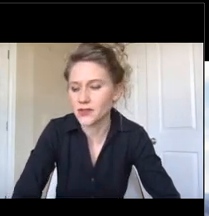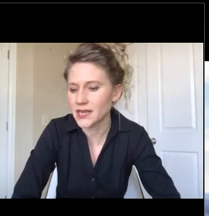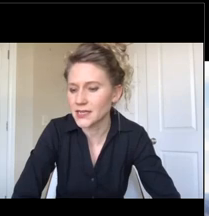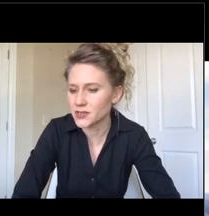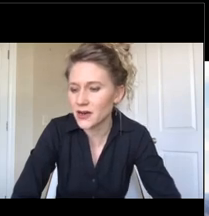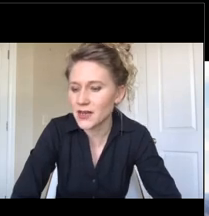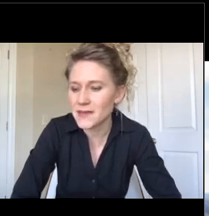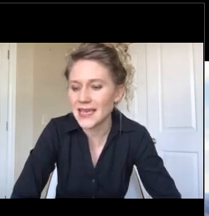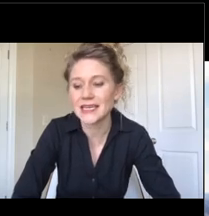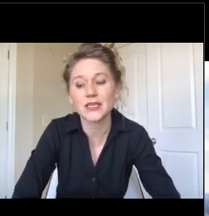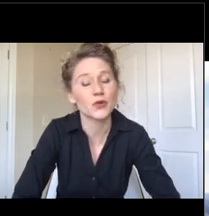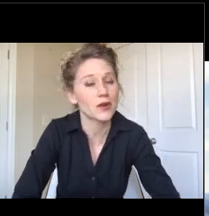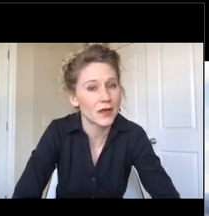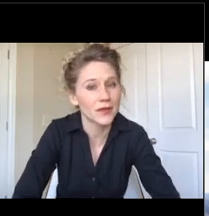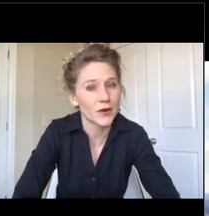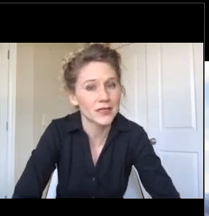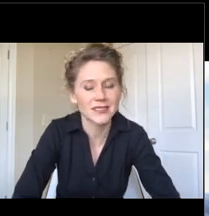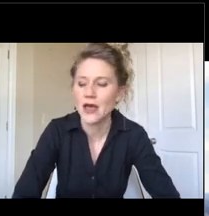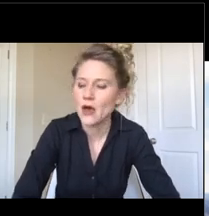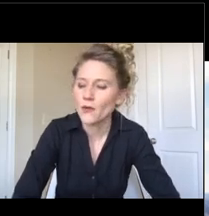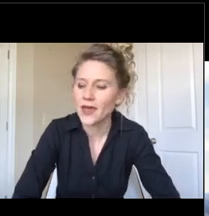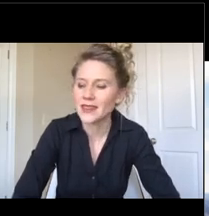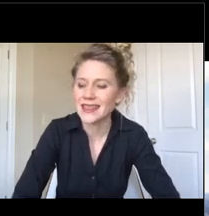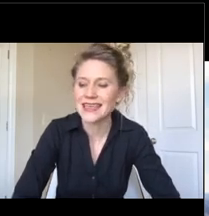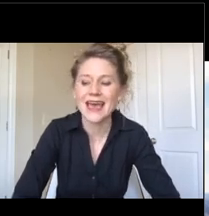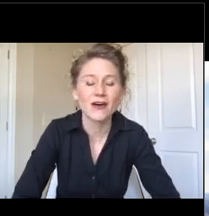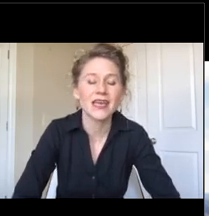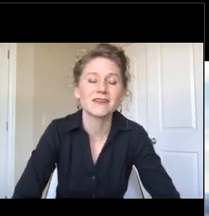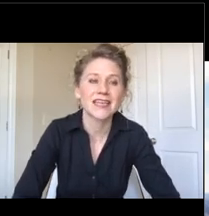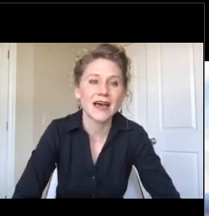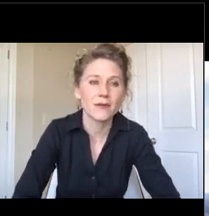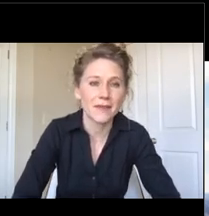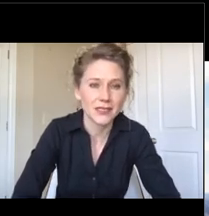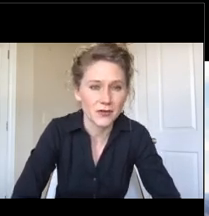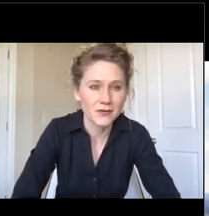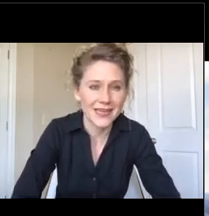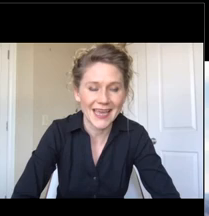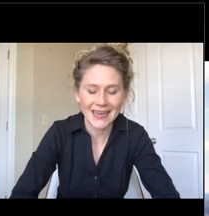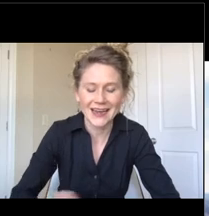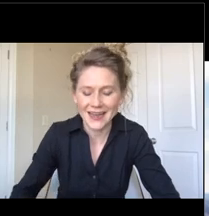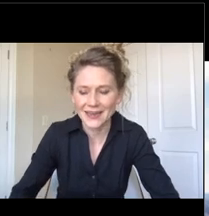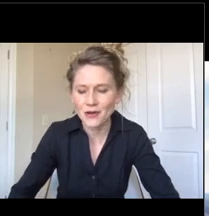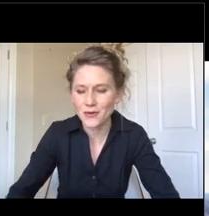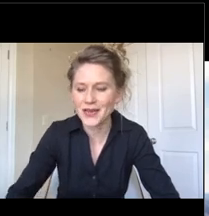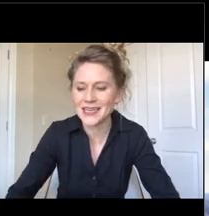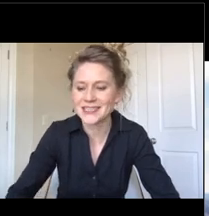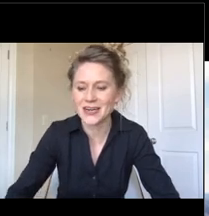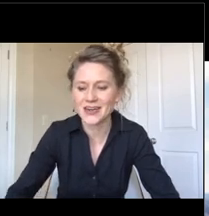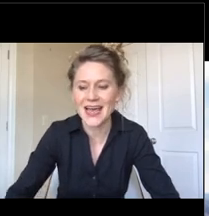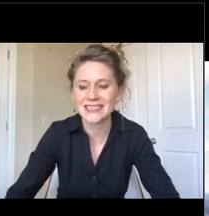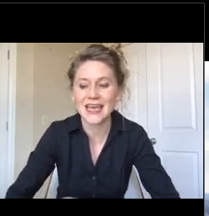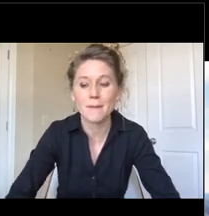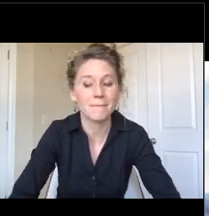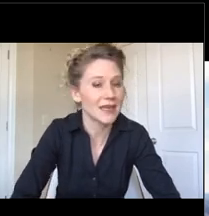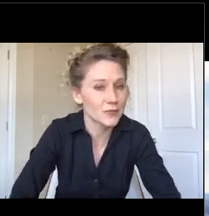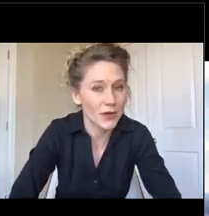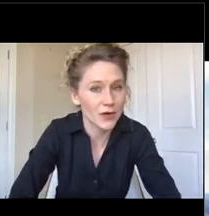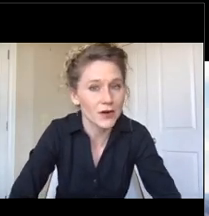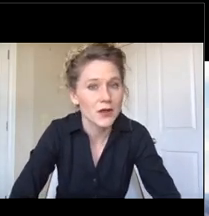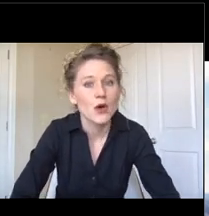resources further today. So Jerry began his career in public works with the County of Sacramento in 89, where he started as